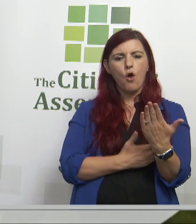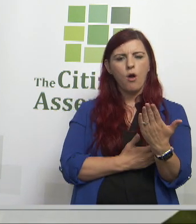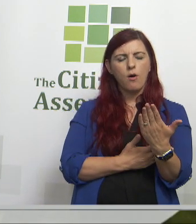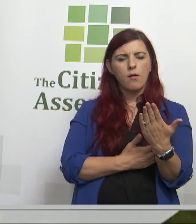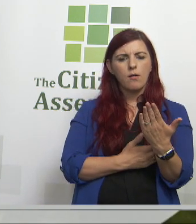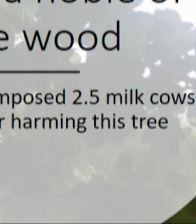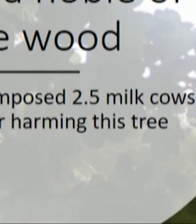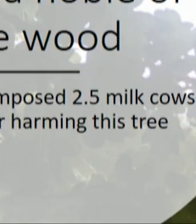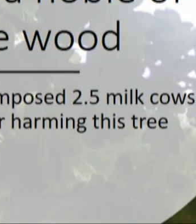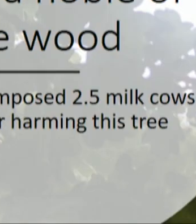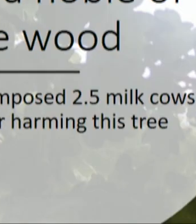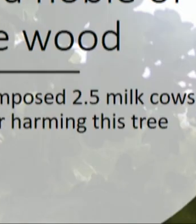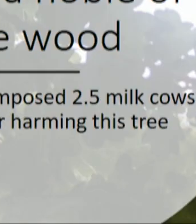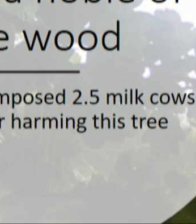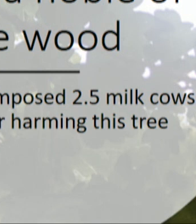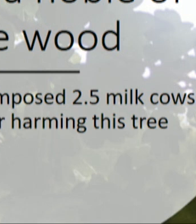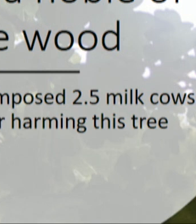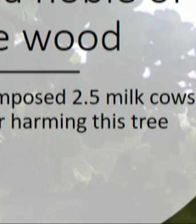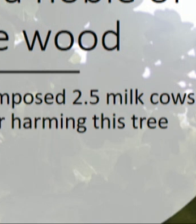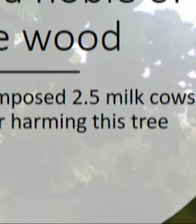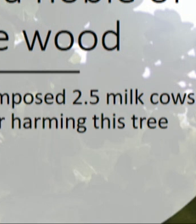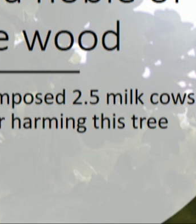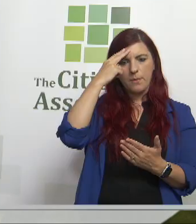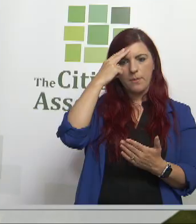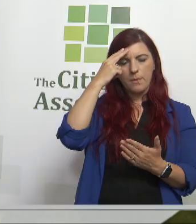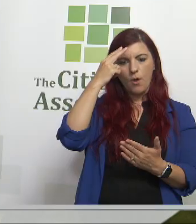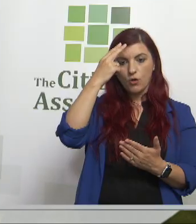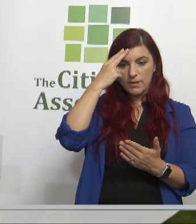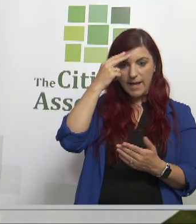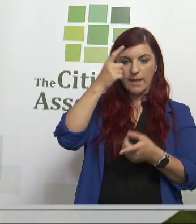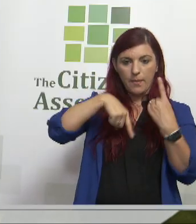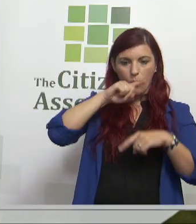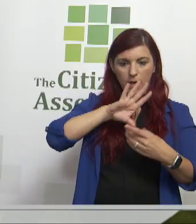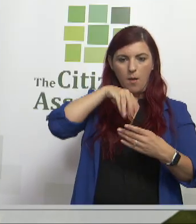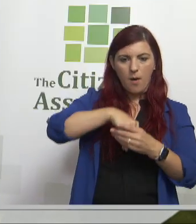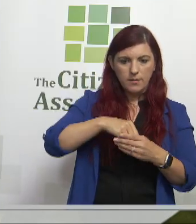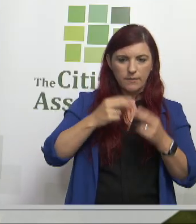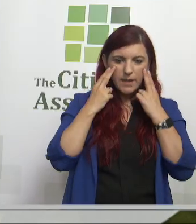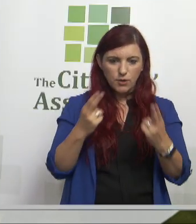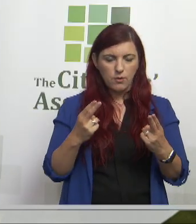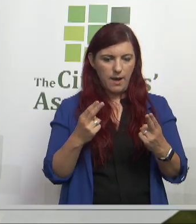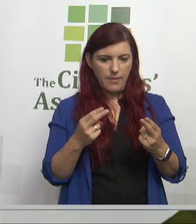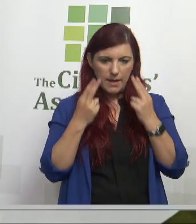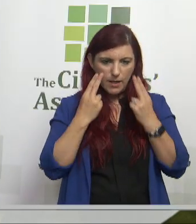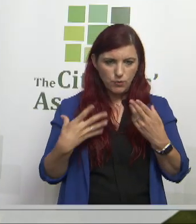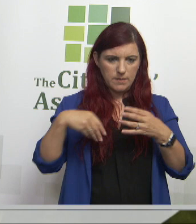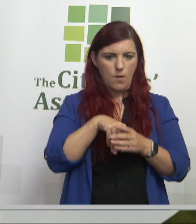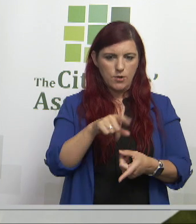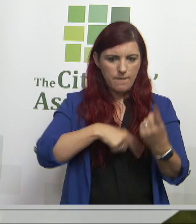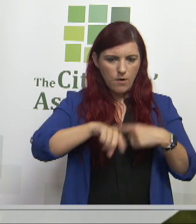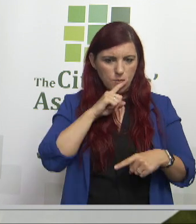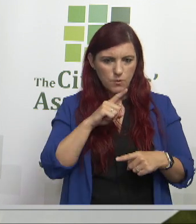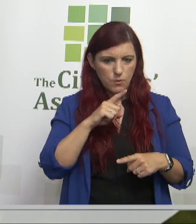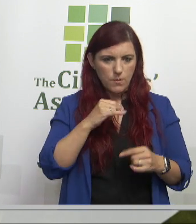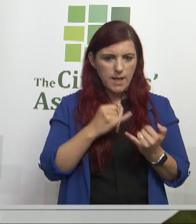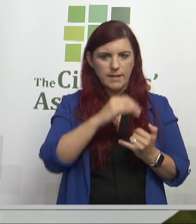part of nature and nature is part of us. And those old Brehon laws that imposed penalties for even just taking a bough off a tree